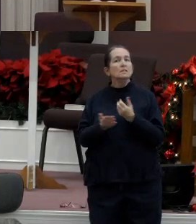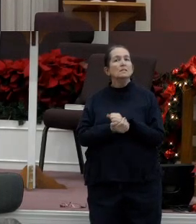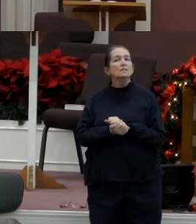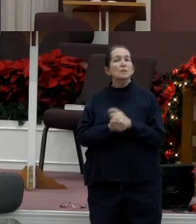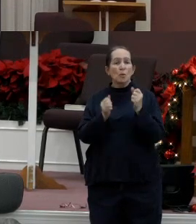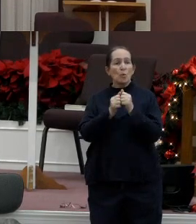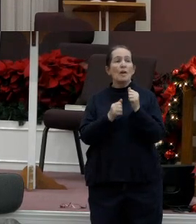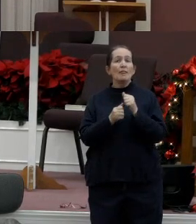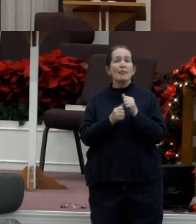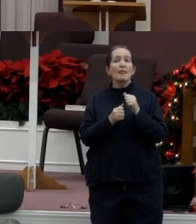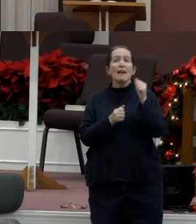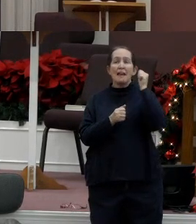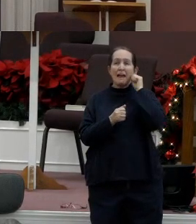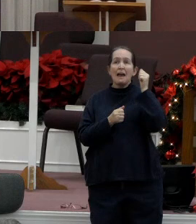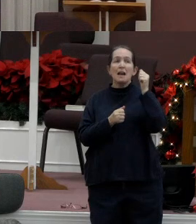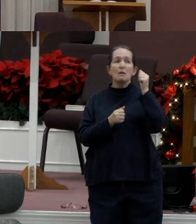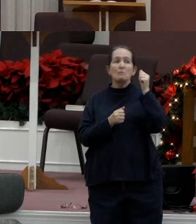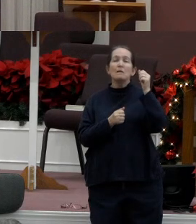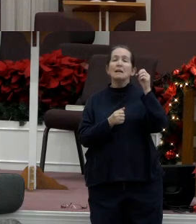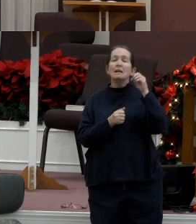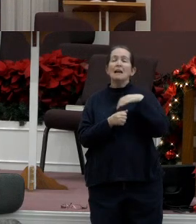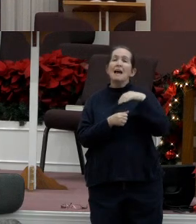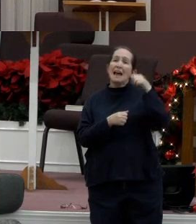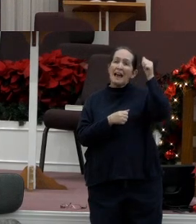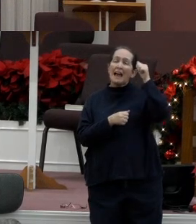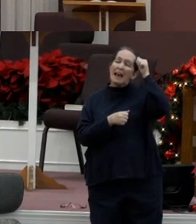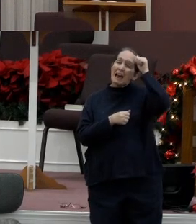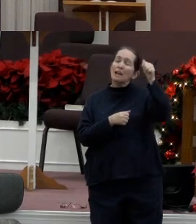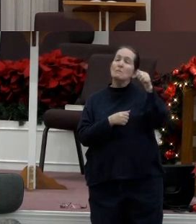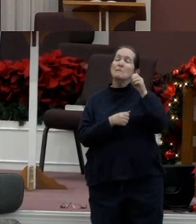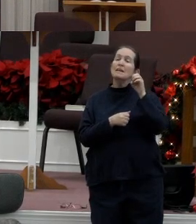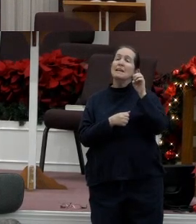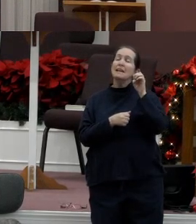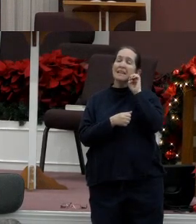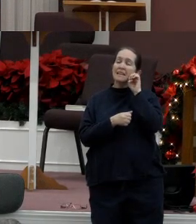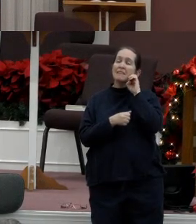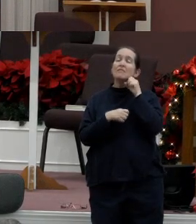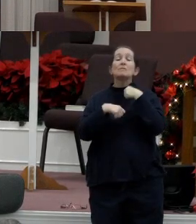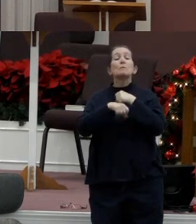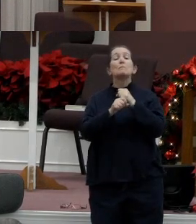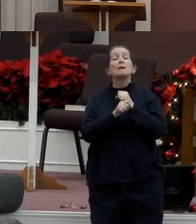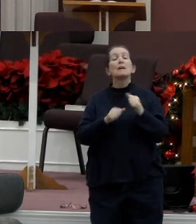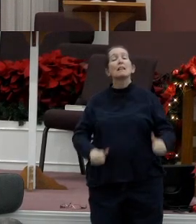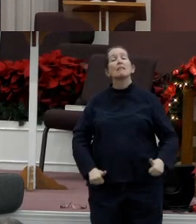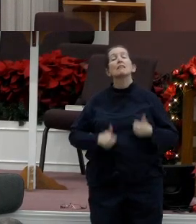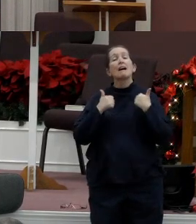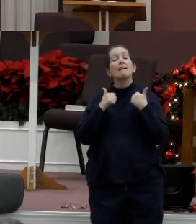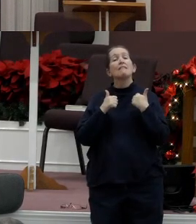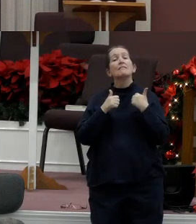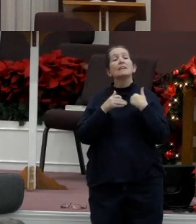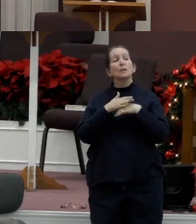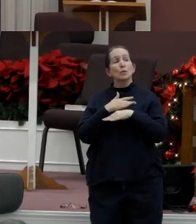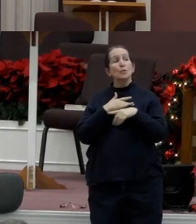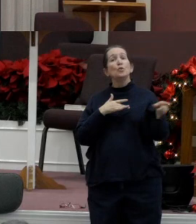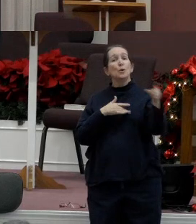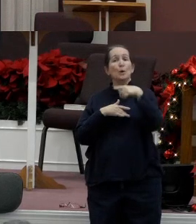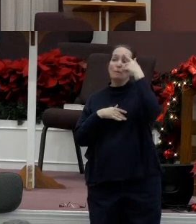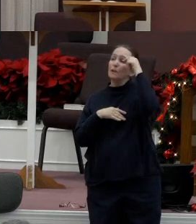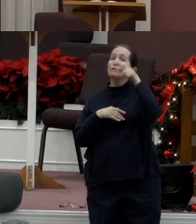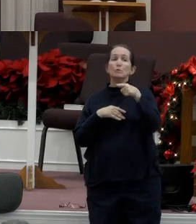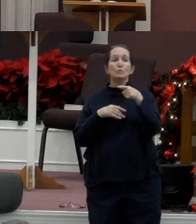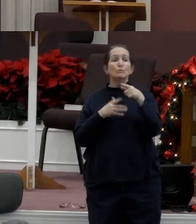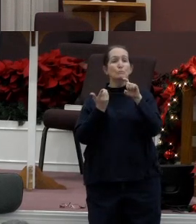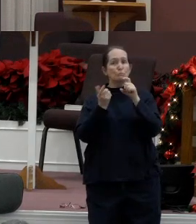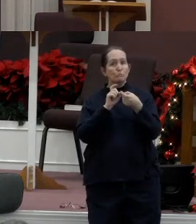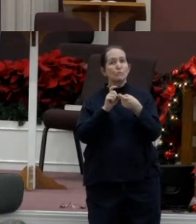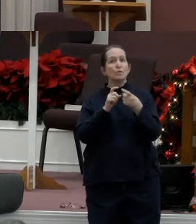with Adam and Eve has been made alive in you because you have been